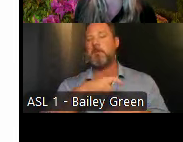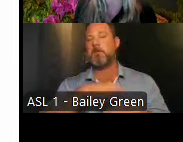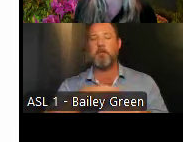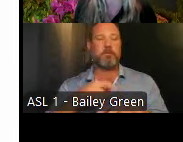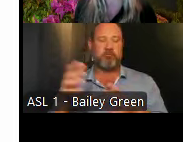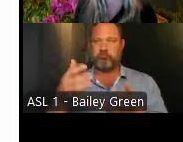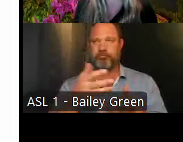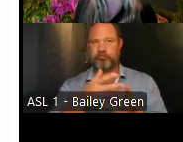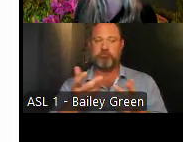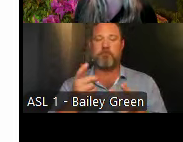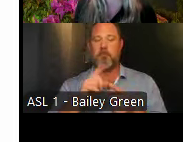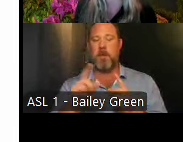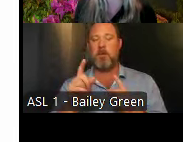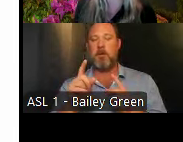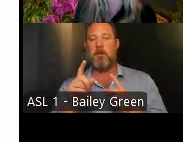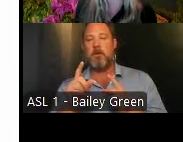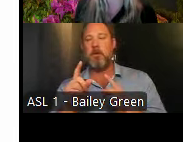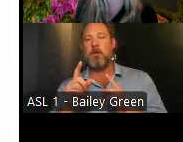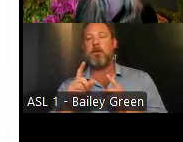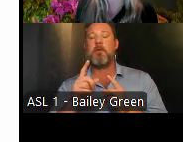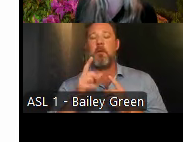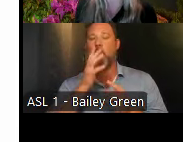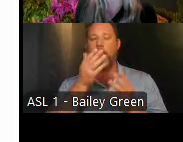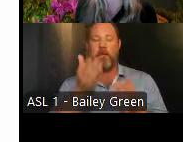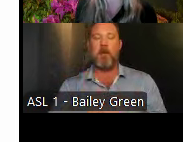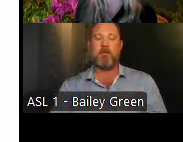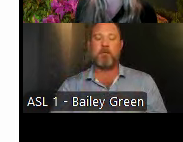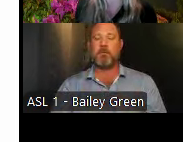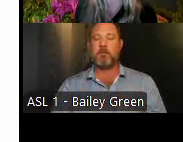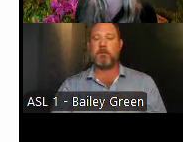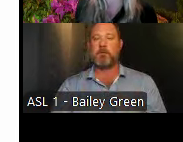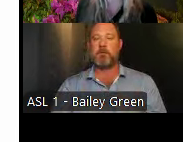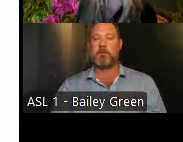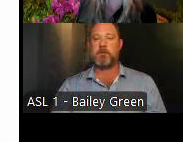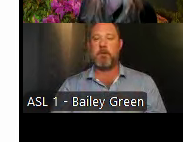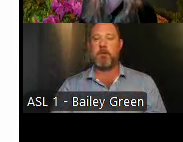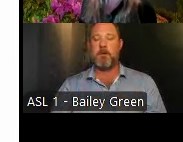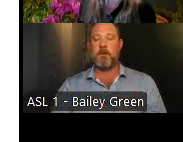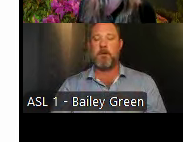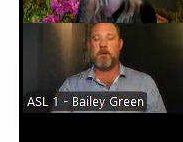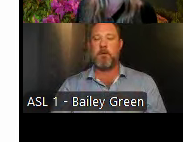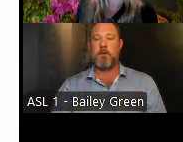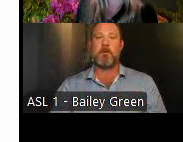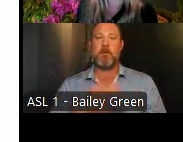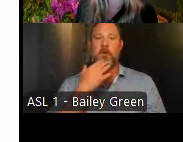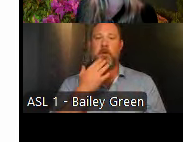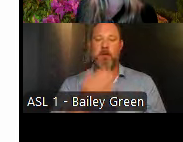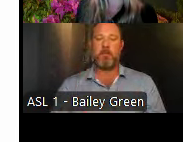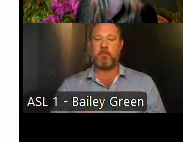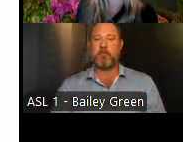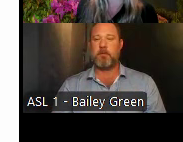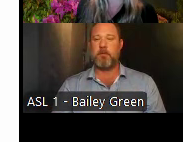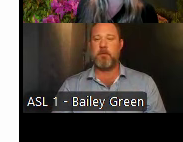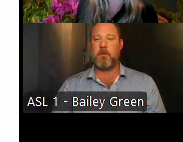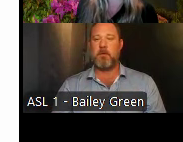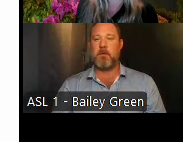all the materials, but meeting materials from this meeting as well as past meetings are available there. Great. Thank you so much. A lot of good